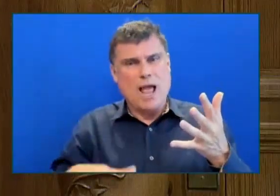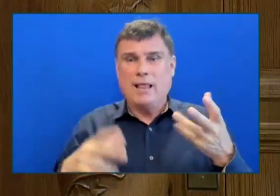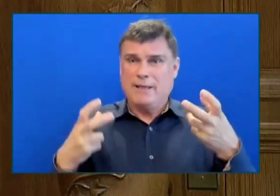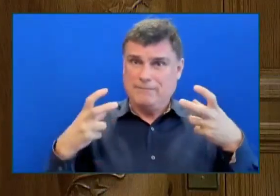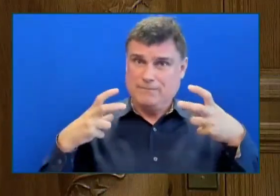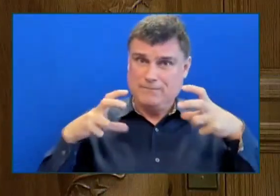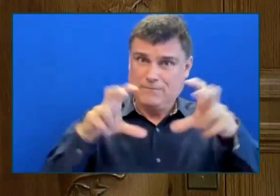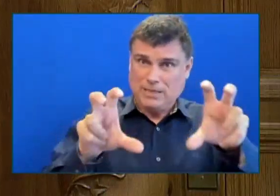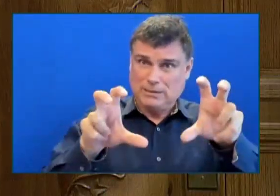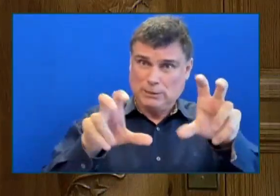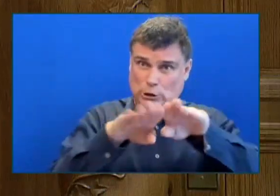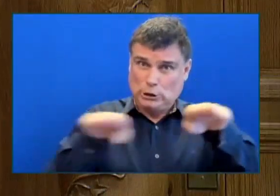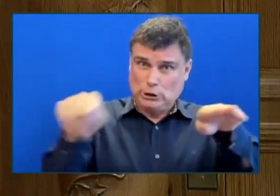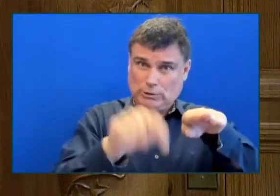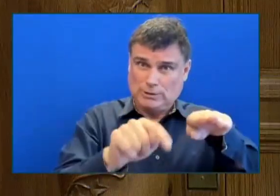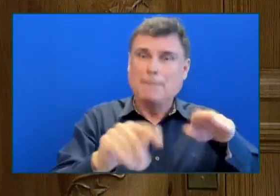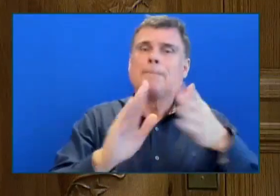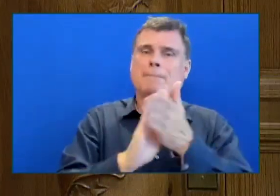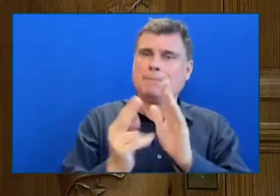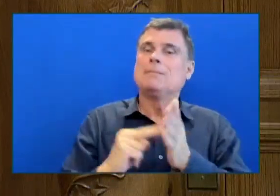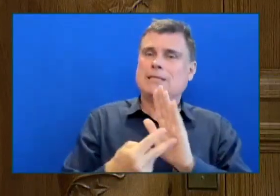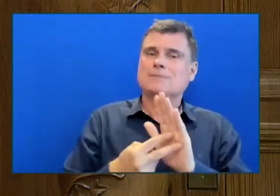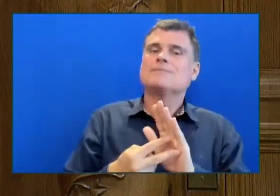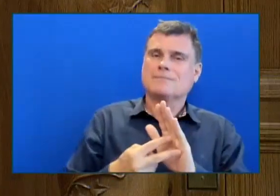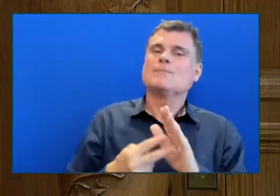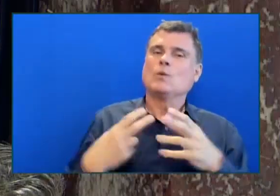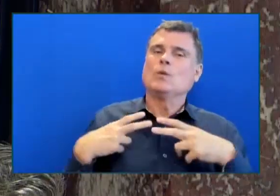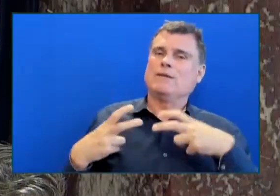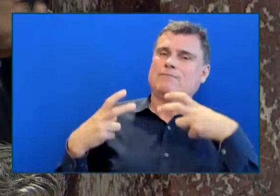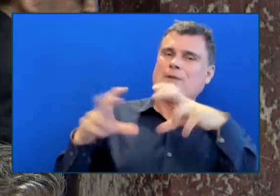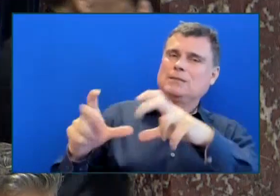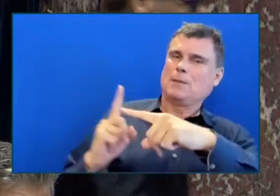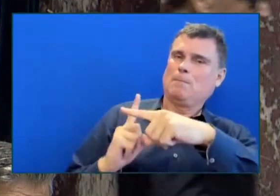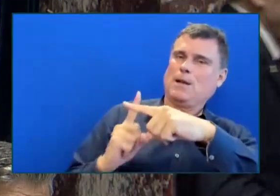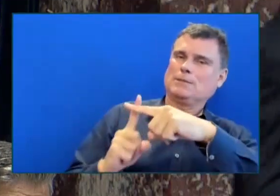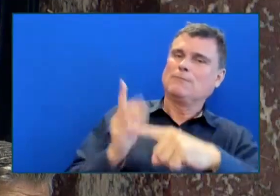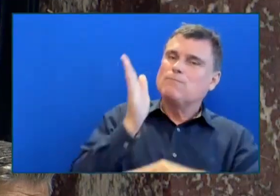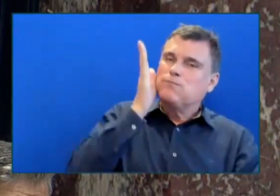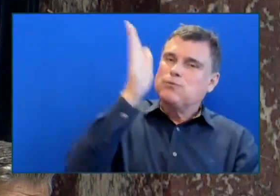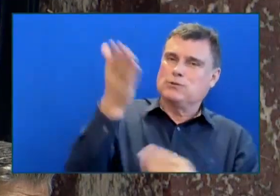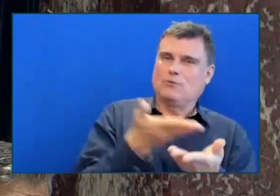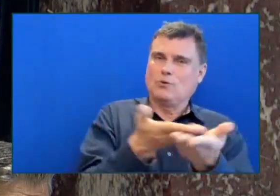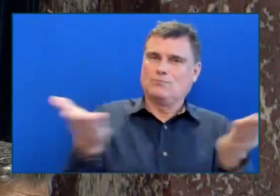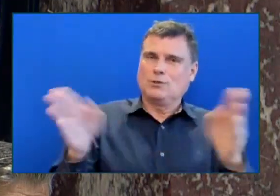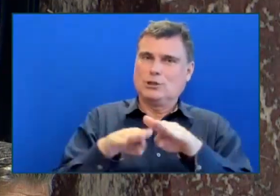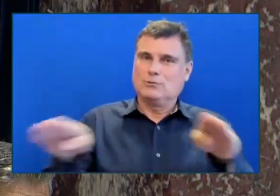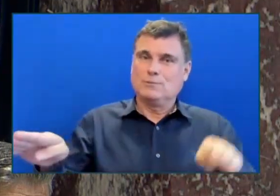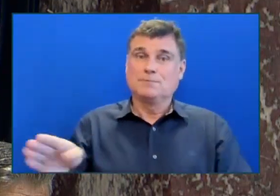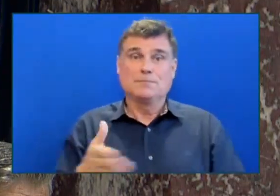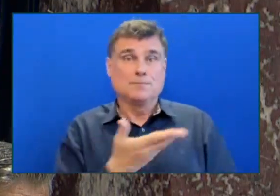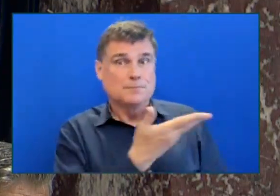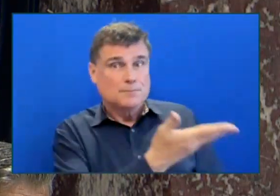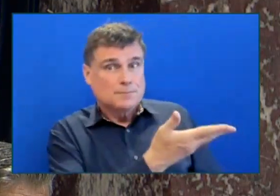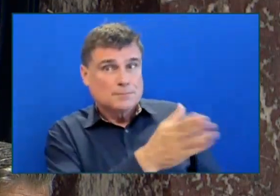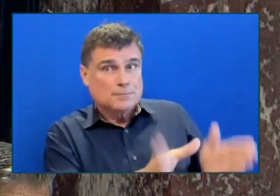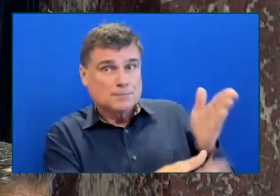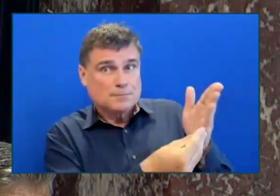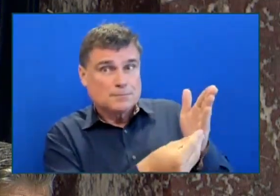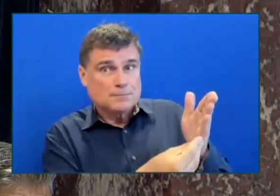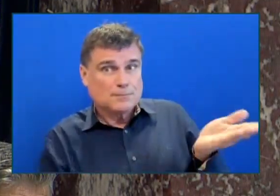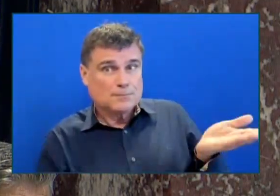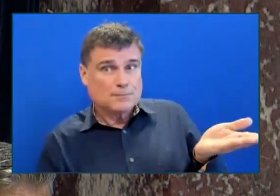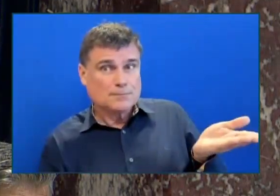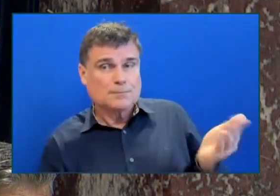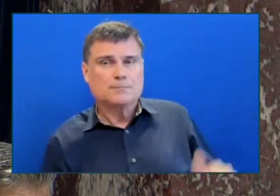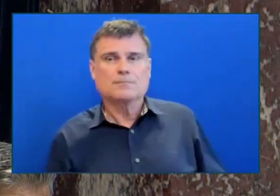Member Supplemental. Thank you, Mr. Speaker. As we just heard in this response, the government has continually claimed that they fixed the